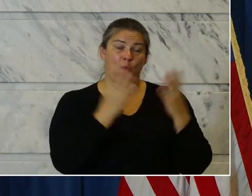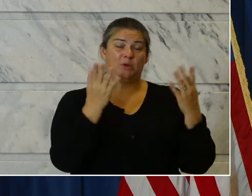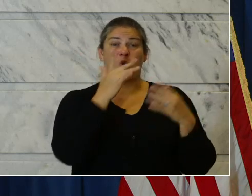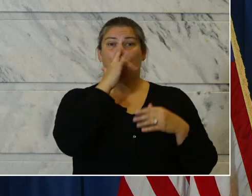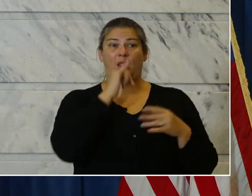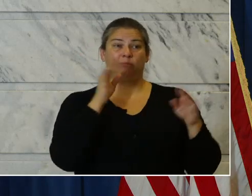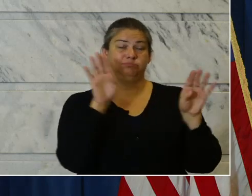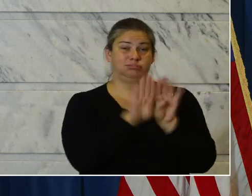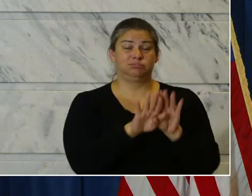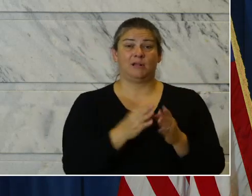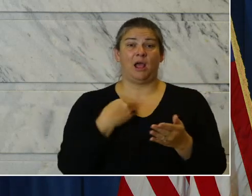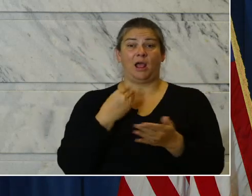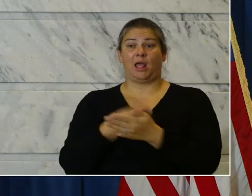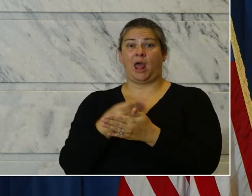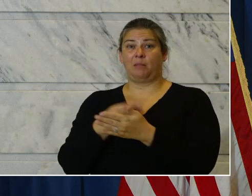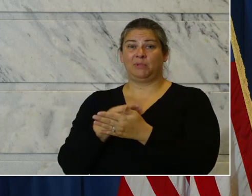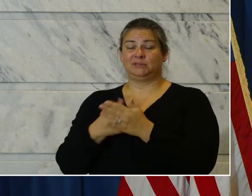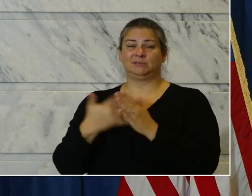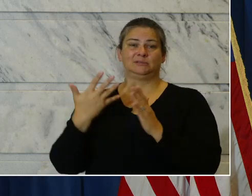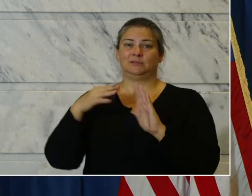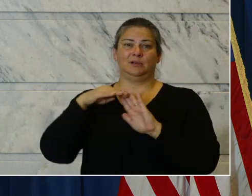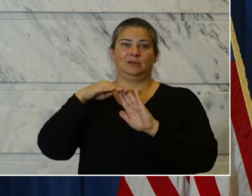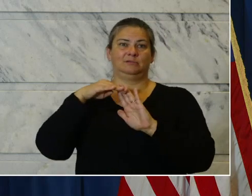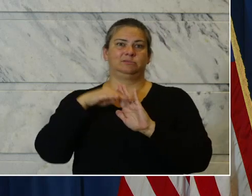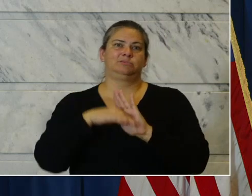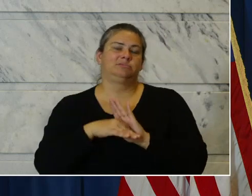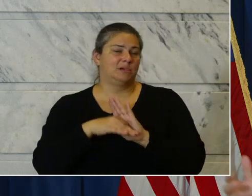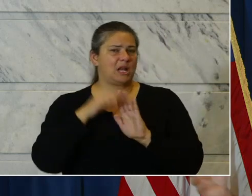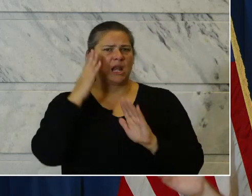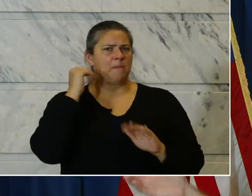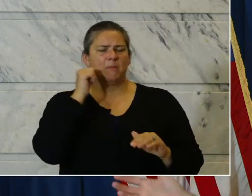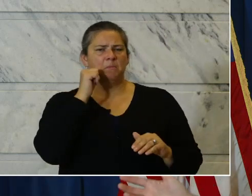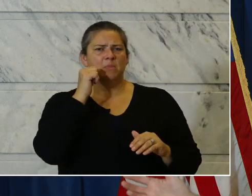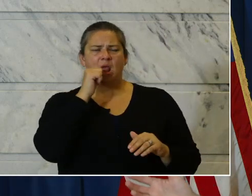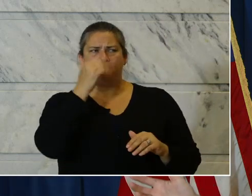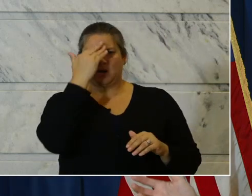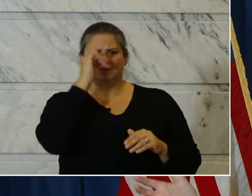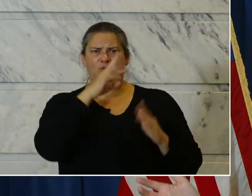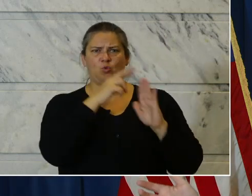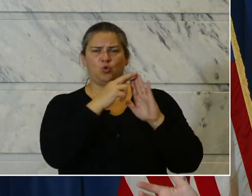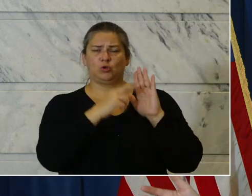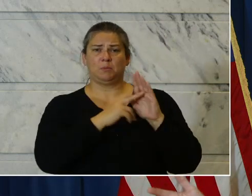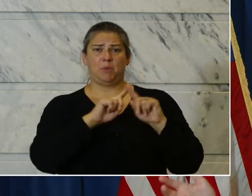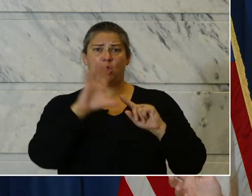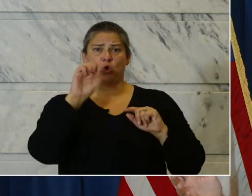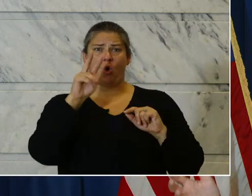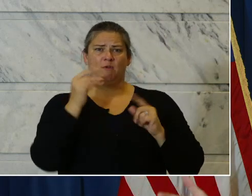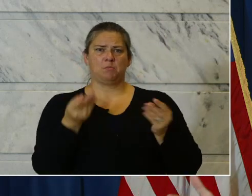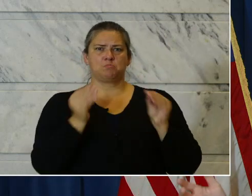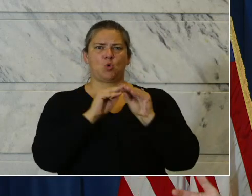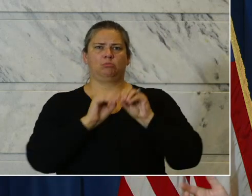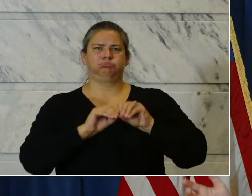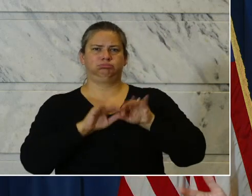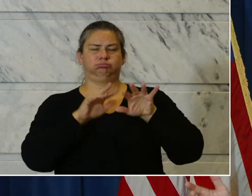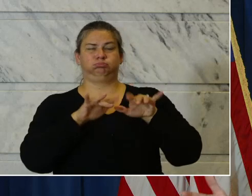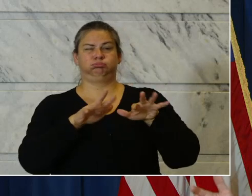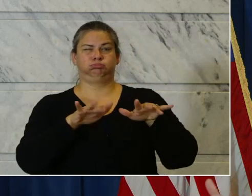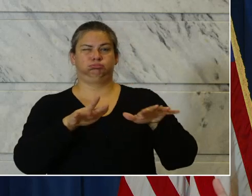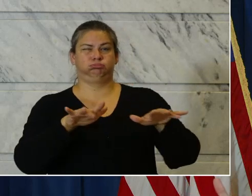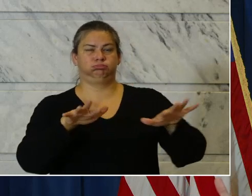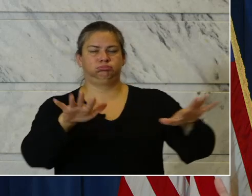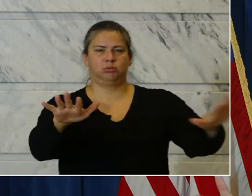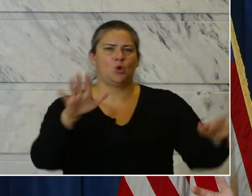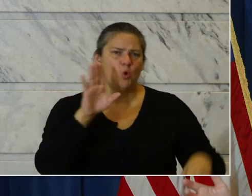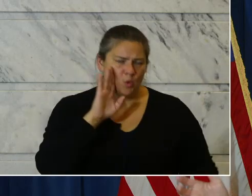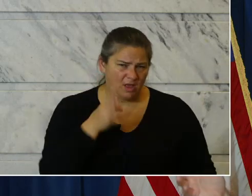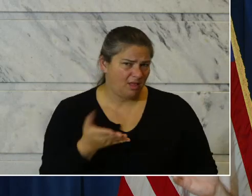our economy would have less activity, not because of rules or restrictions, but because COVID will move through it at such a higher